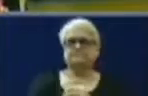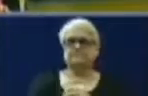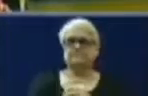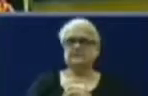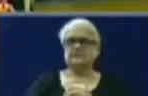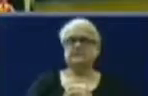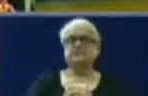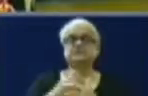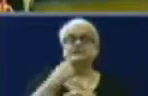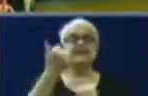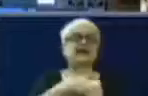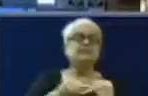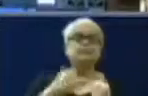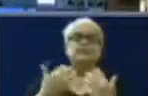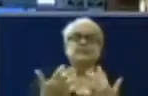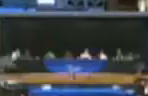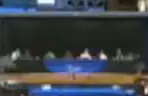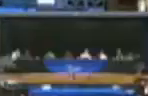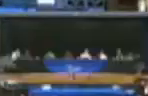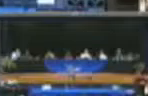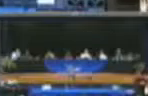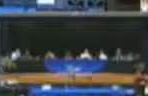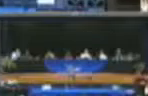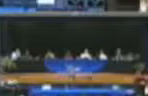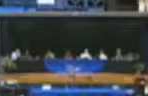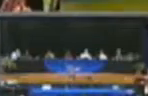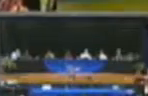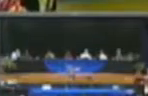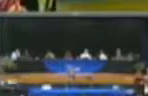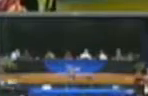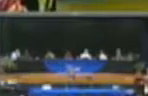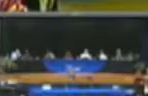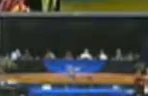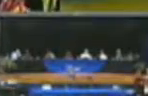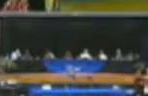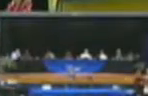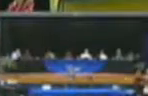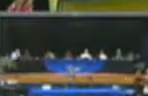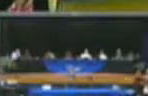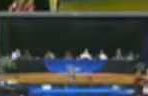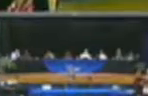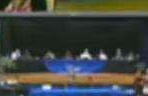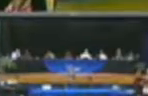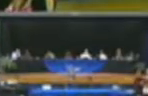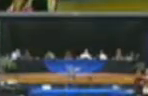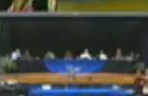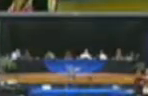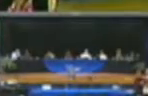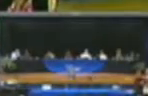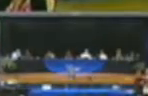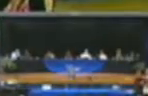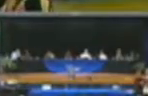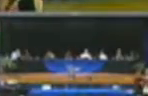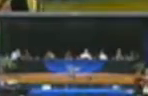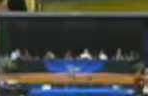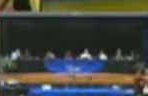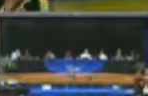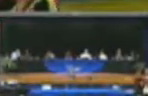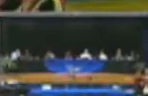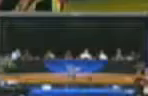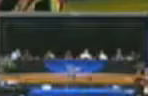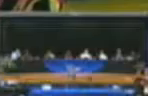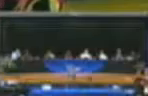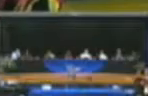present, students included, had the opportunity to speak. It was a powerful example to young students to see